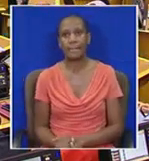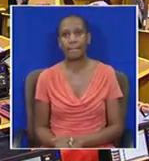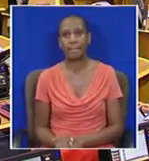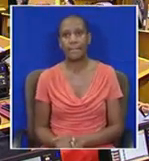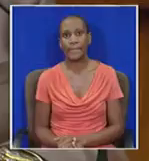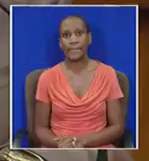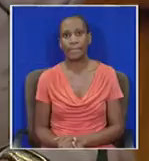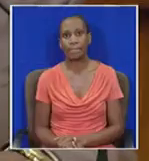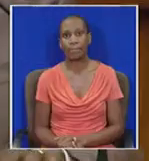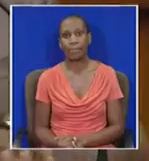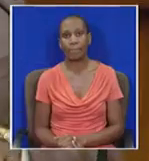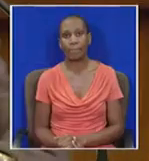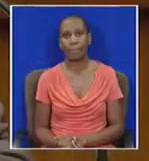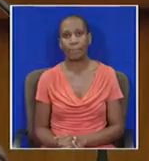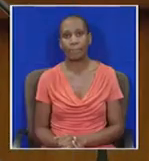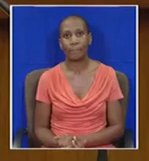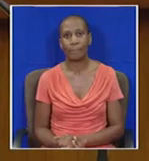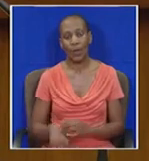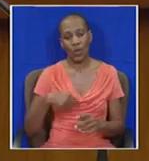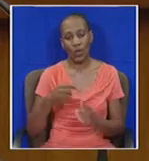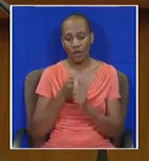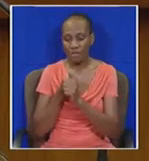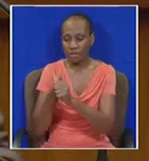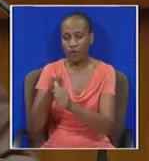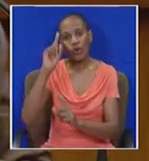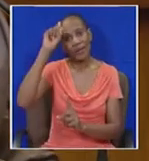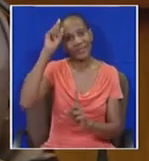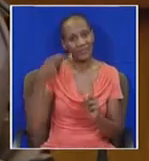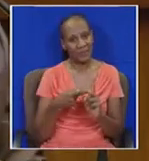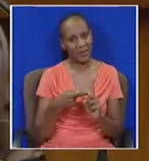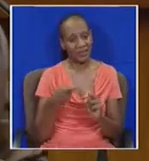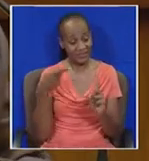We are guided by the noble spirit of Madiba, who said,